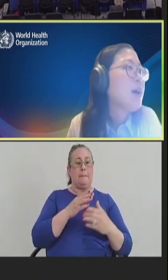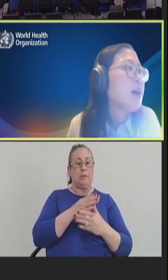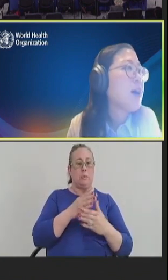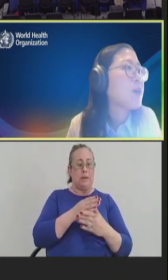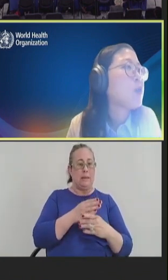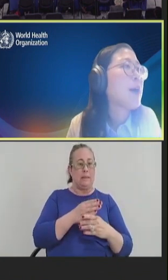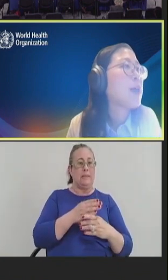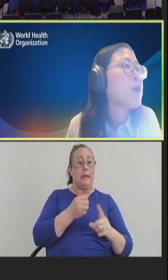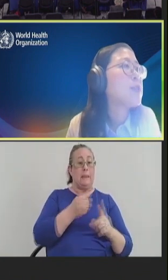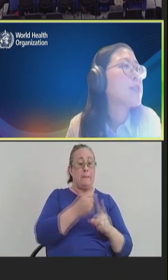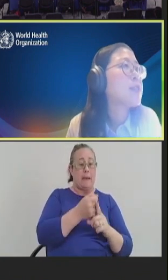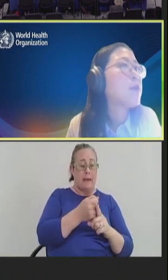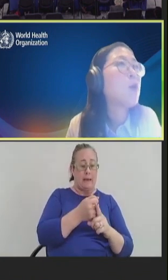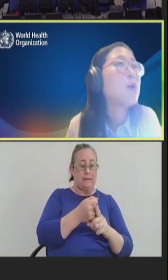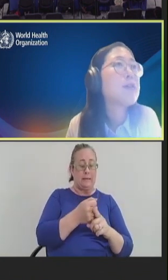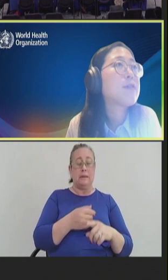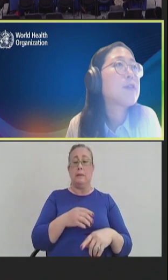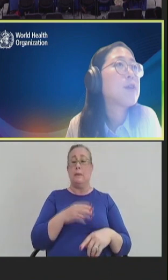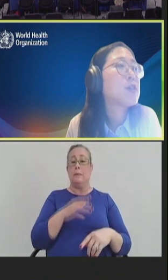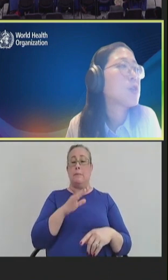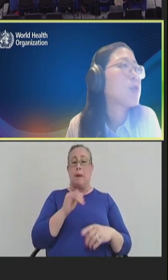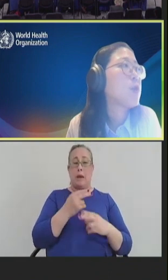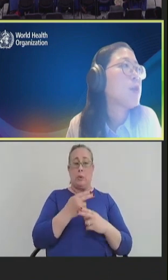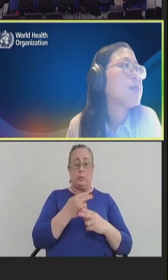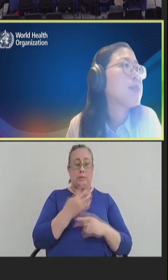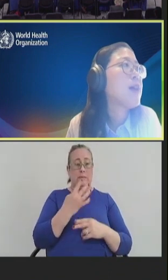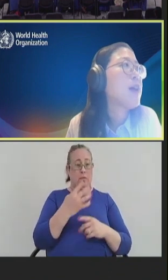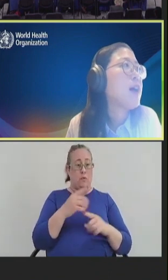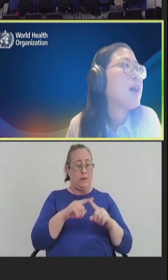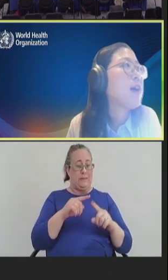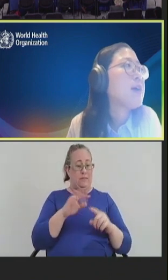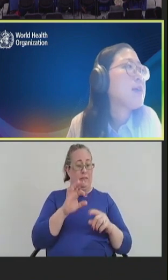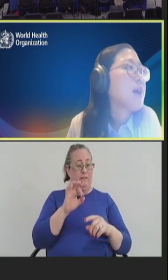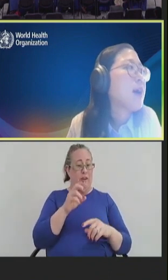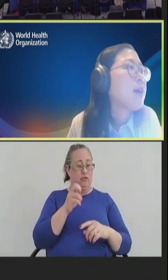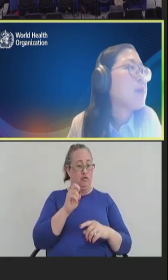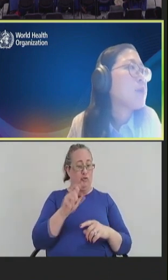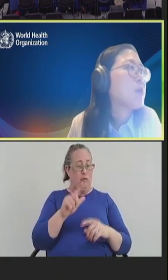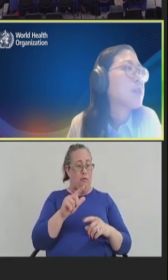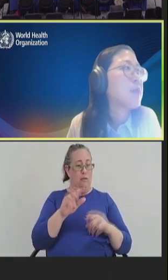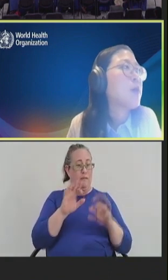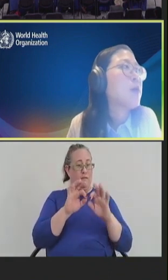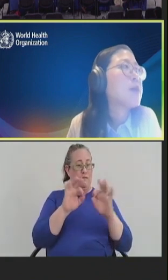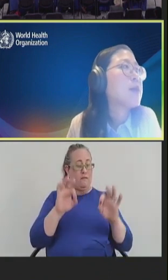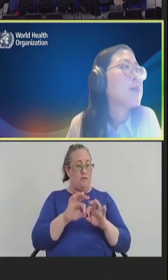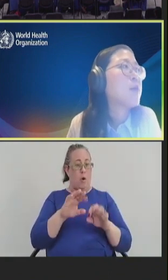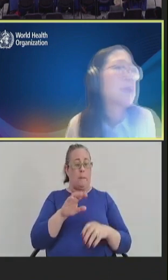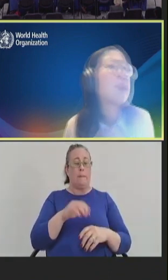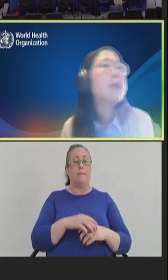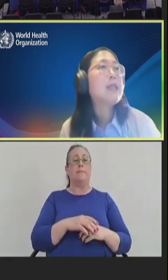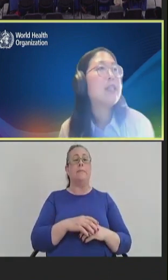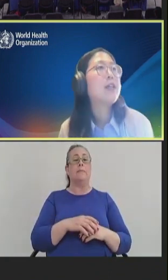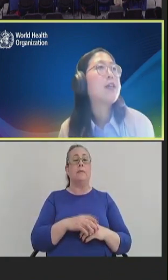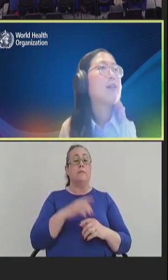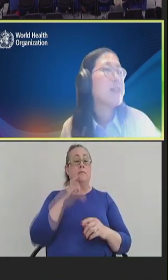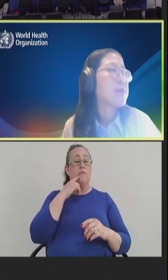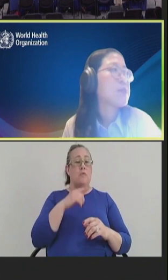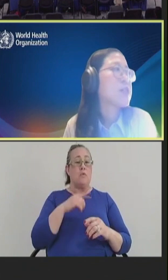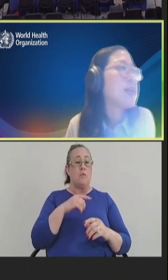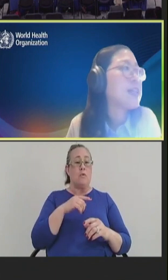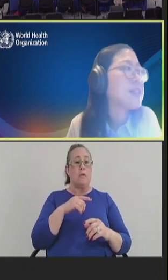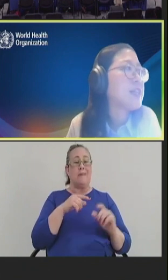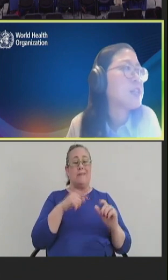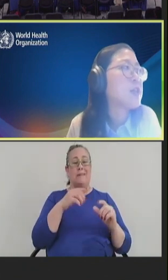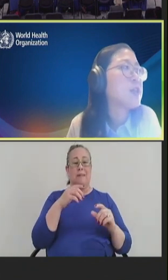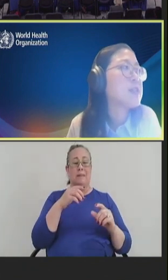impact by using the 4 different functional forms. First of all, for example, linear